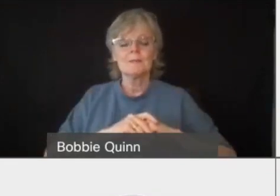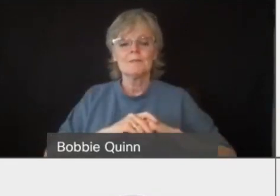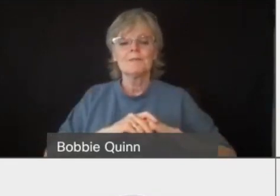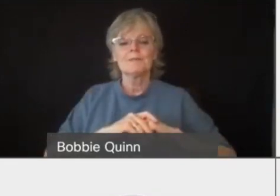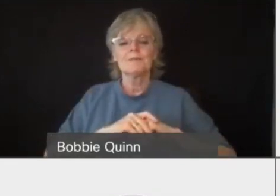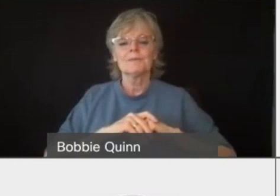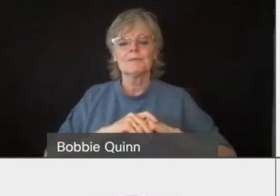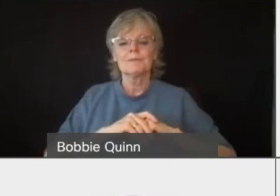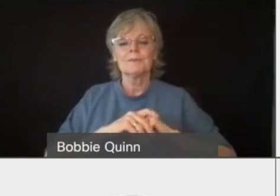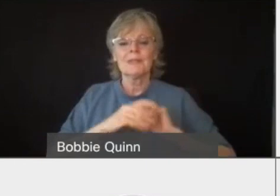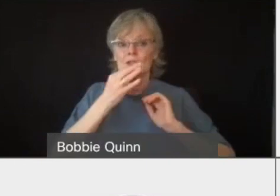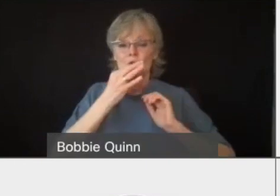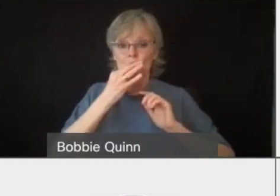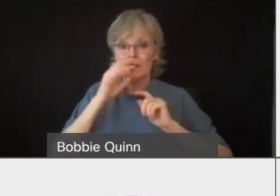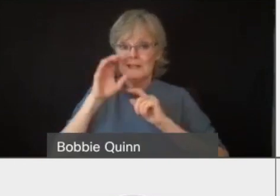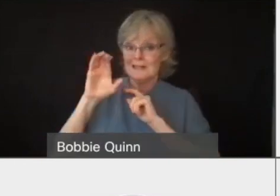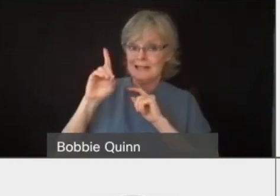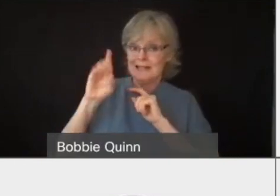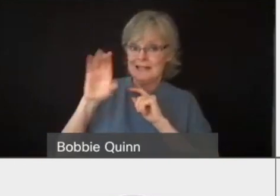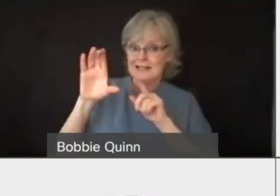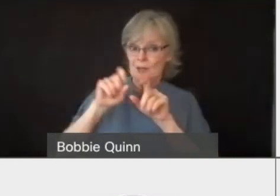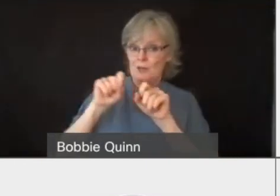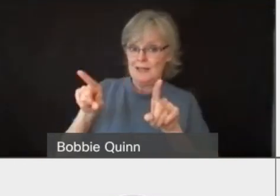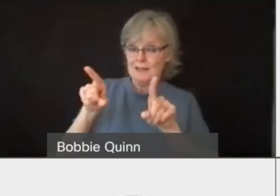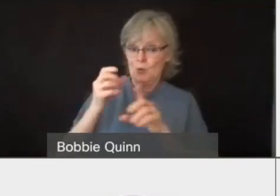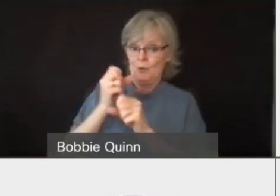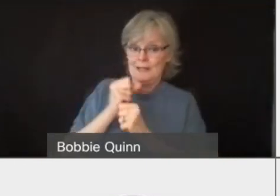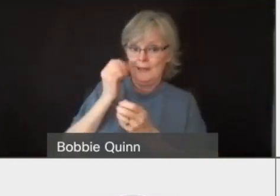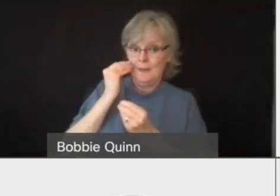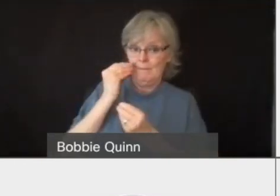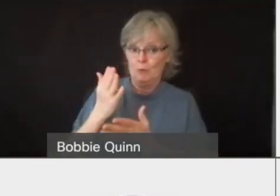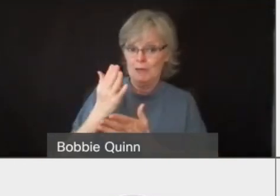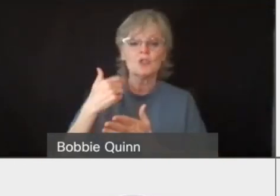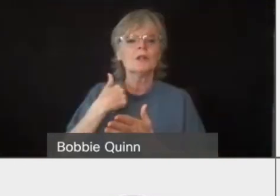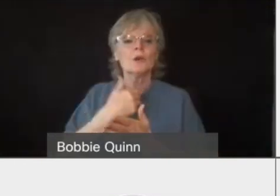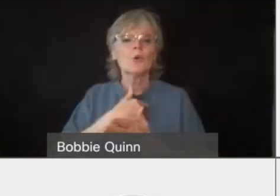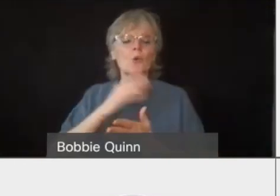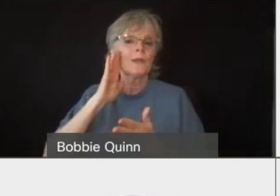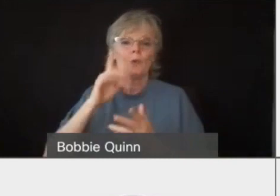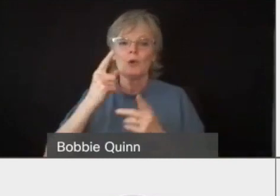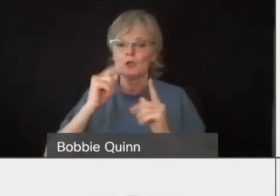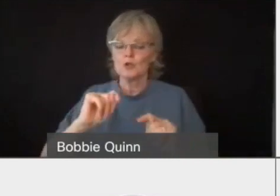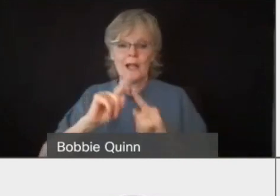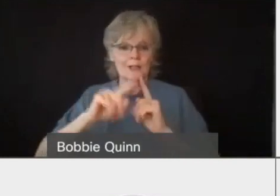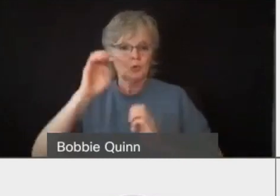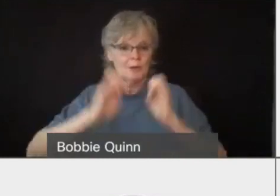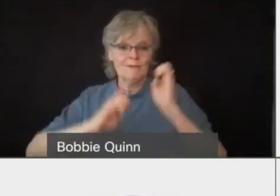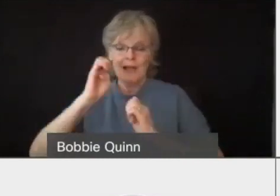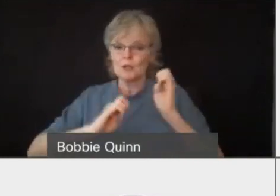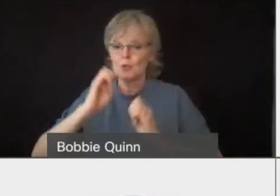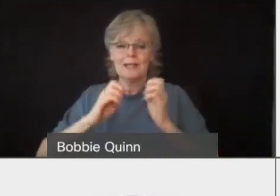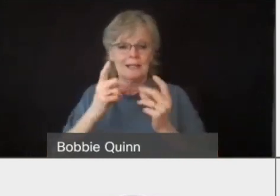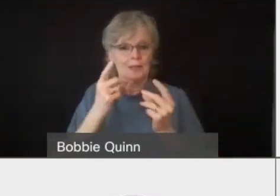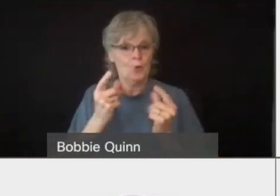guidance, as soon as it gets released by the CDC and we get new information, we will do our best to, as quickly as possible, evaluate it and apply it as